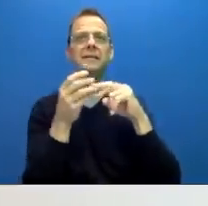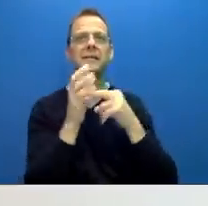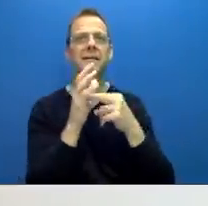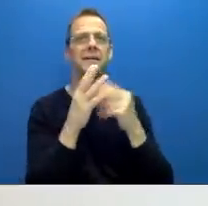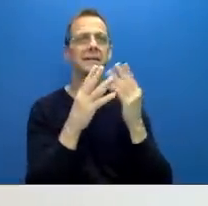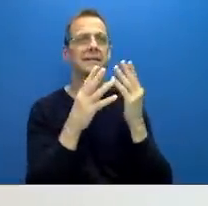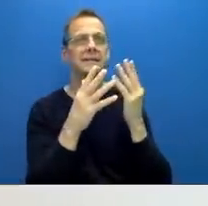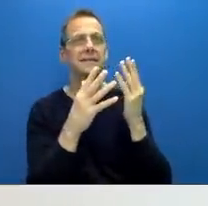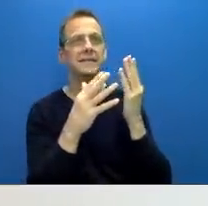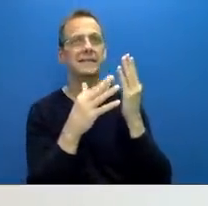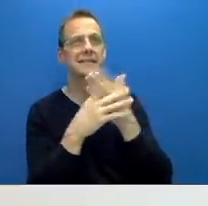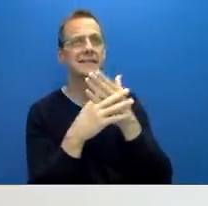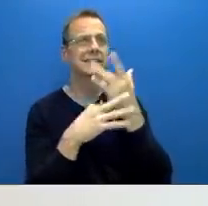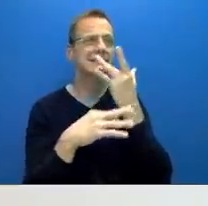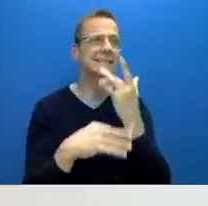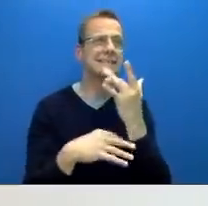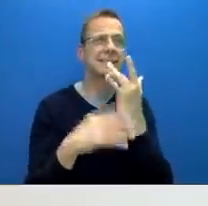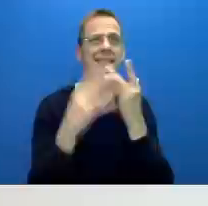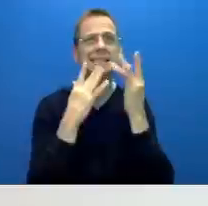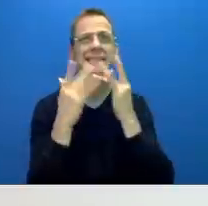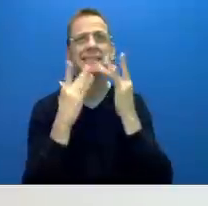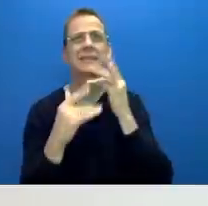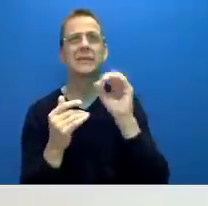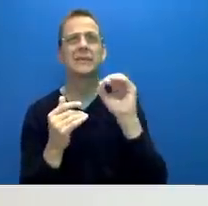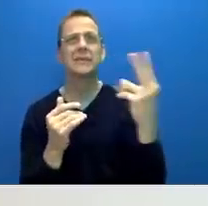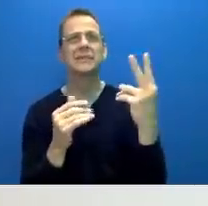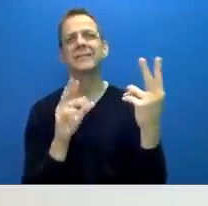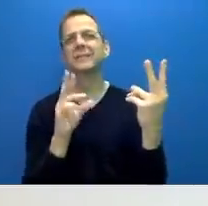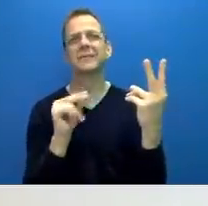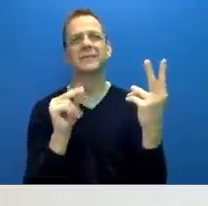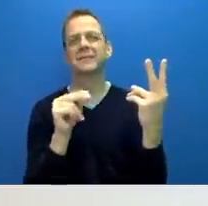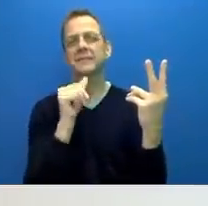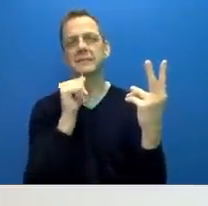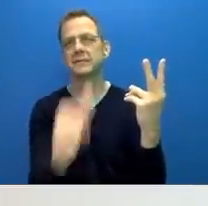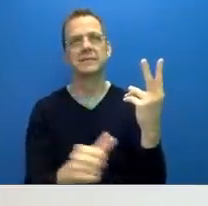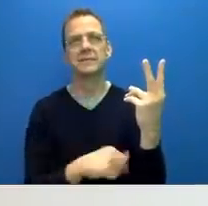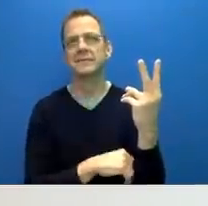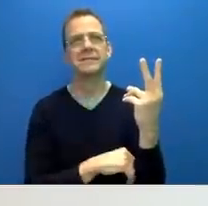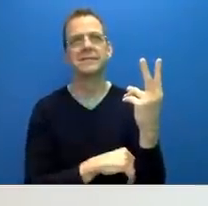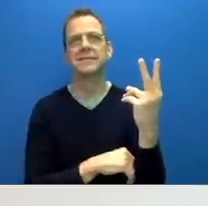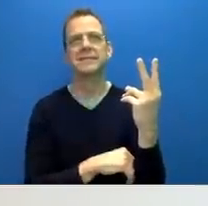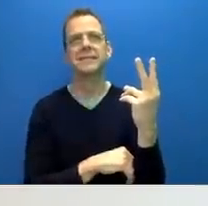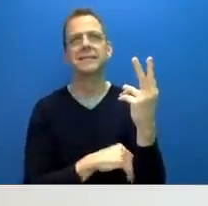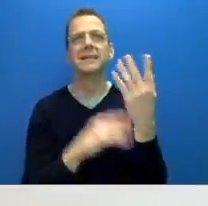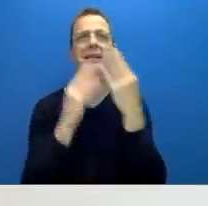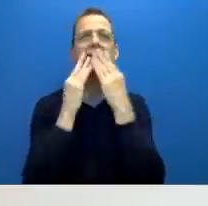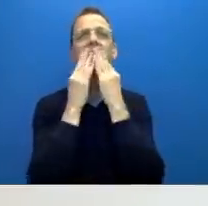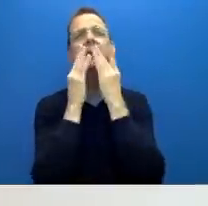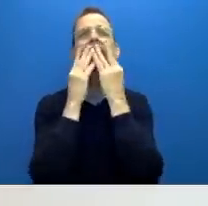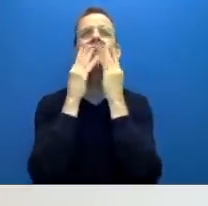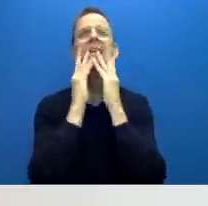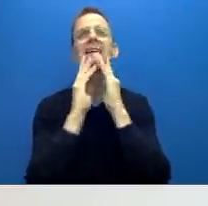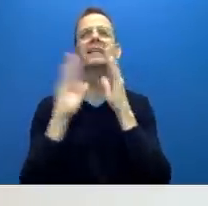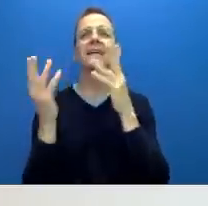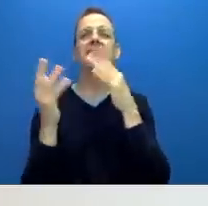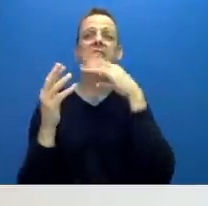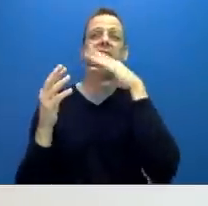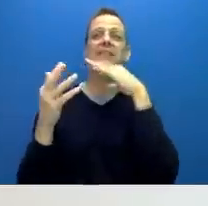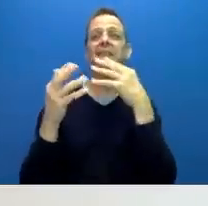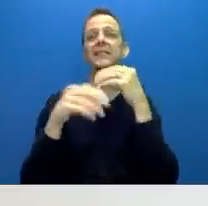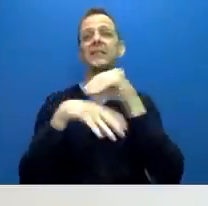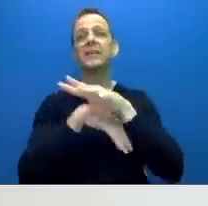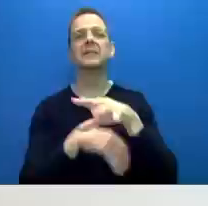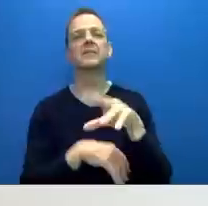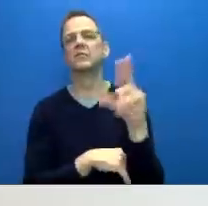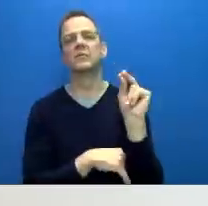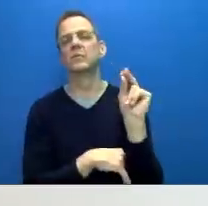and perhaps increasing the risk to themselves, again, in my experience, when I see children masking, they